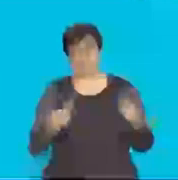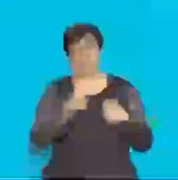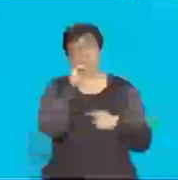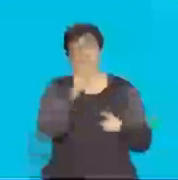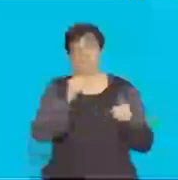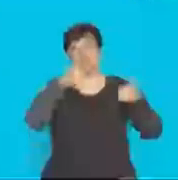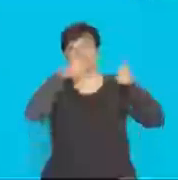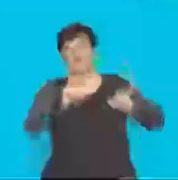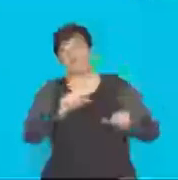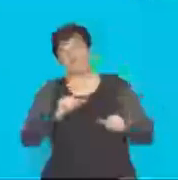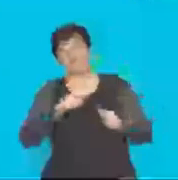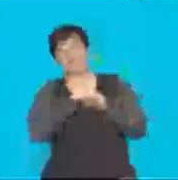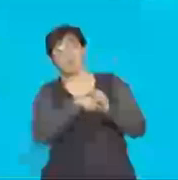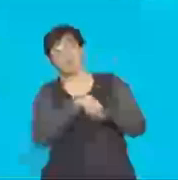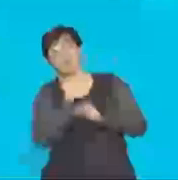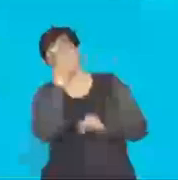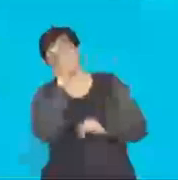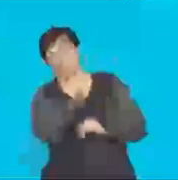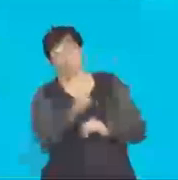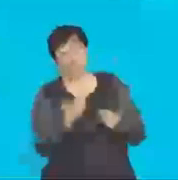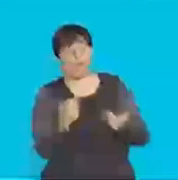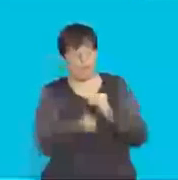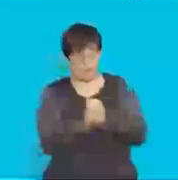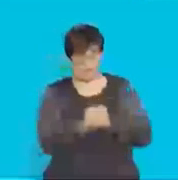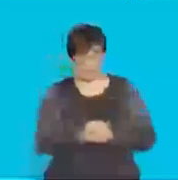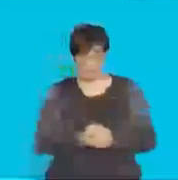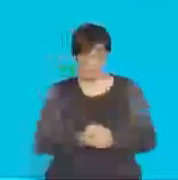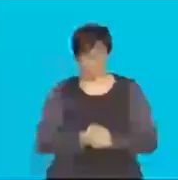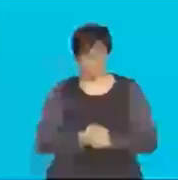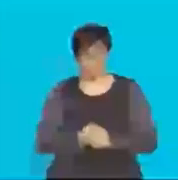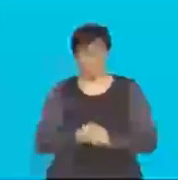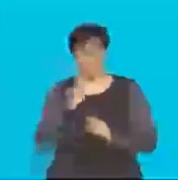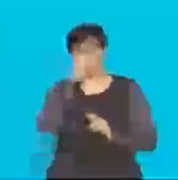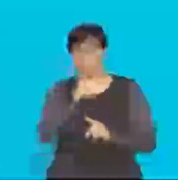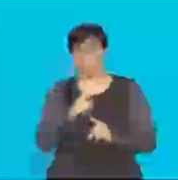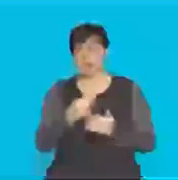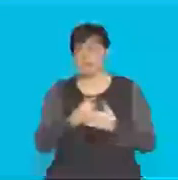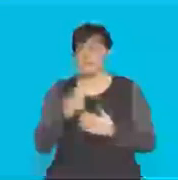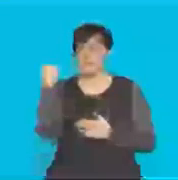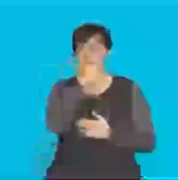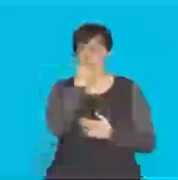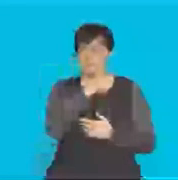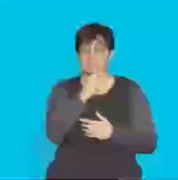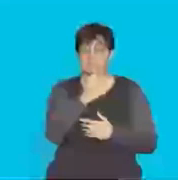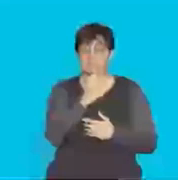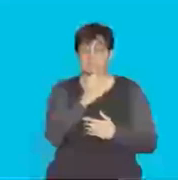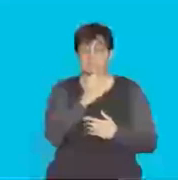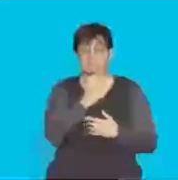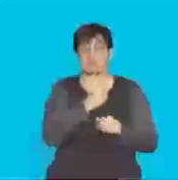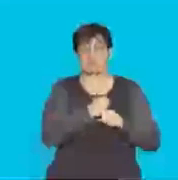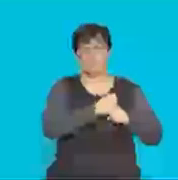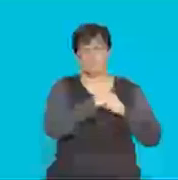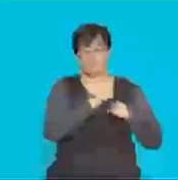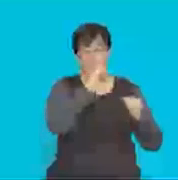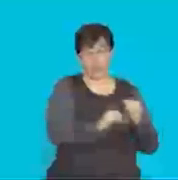the next generation that is produced in that cross. And remember that it produced a white foal in the first